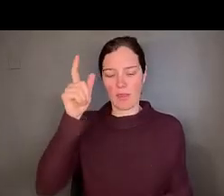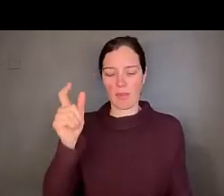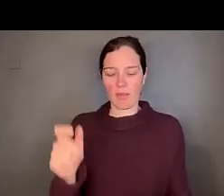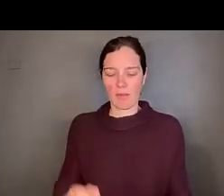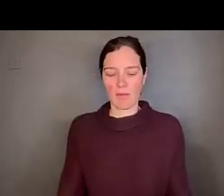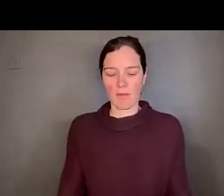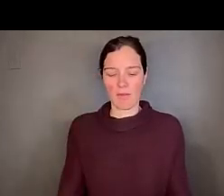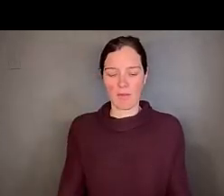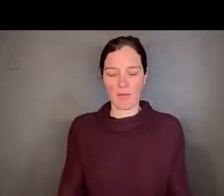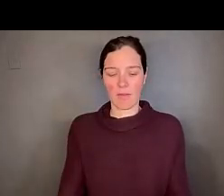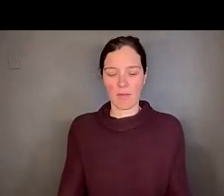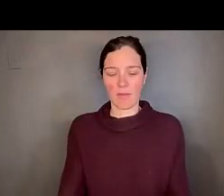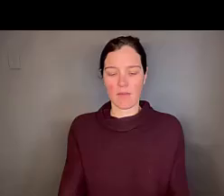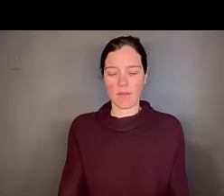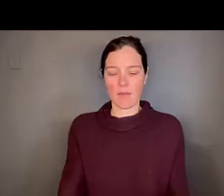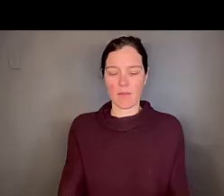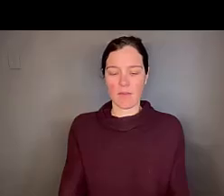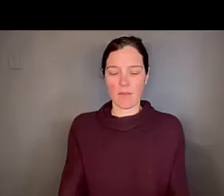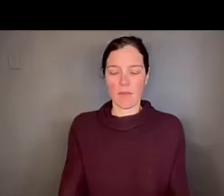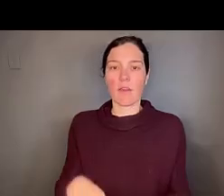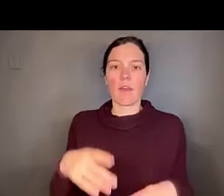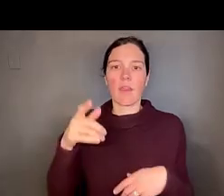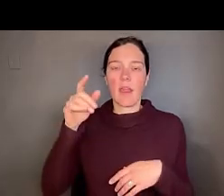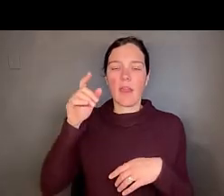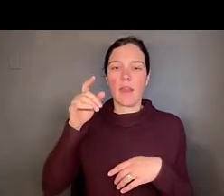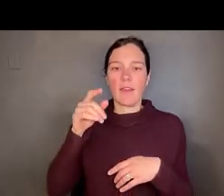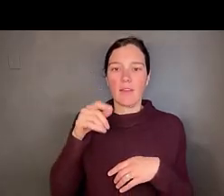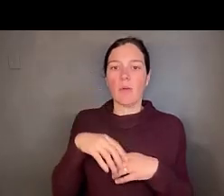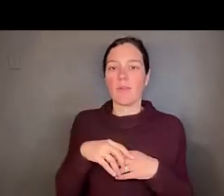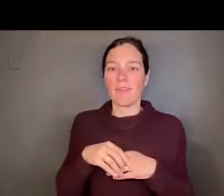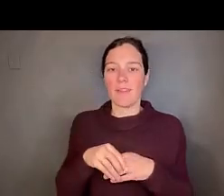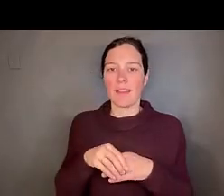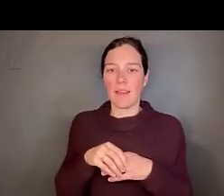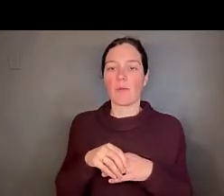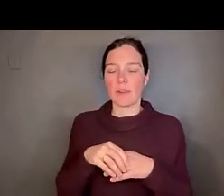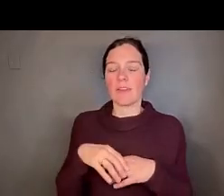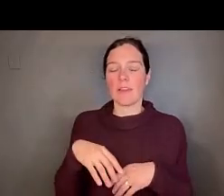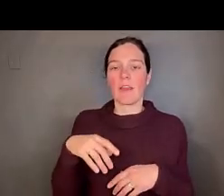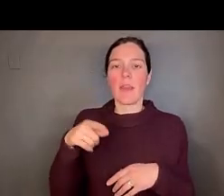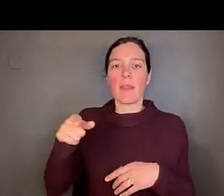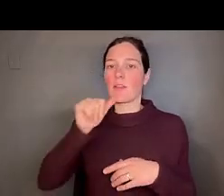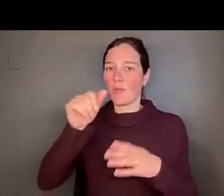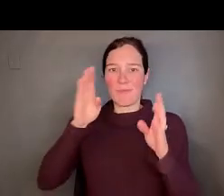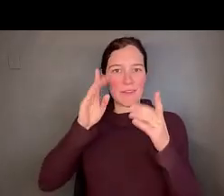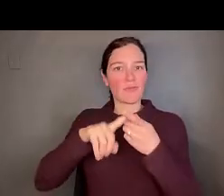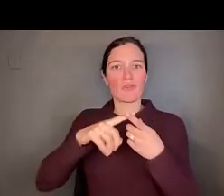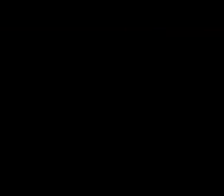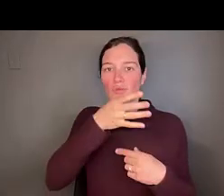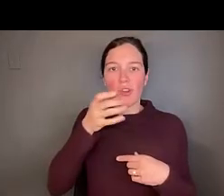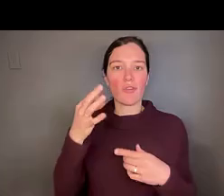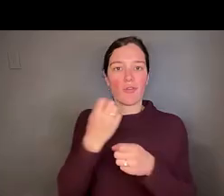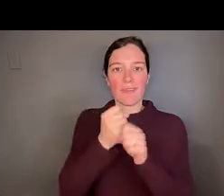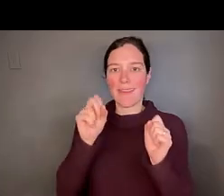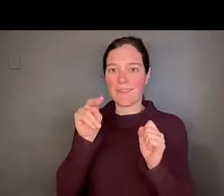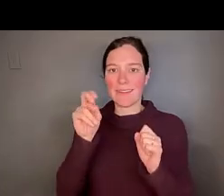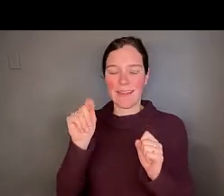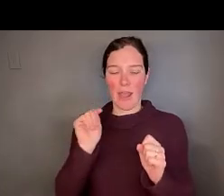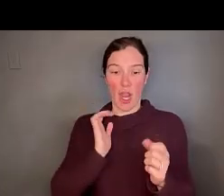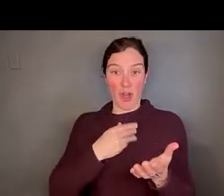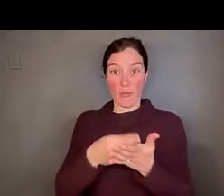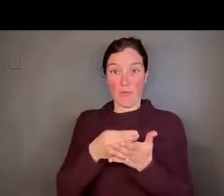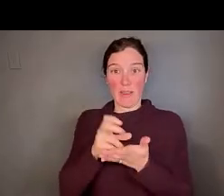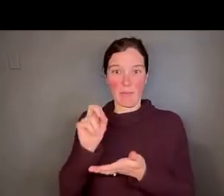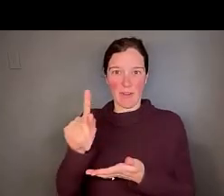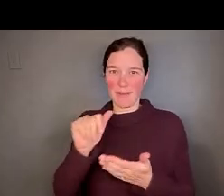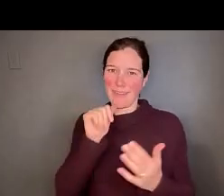don't pay a lot of attention to either the rurals or the safety nets. And so our reimbursement is not as great as it